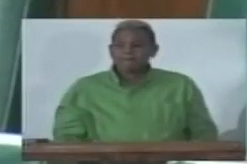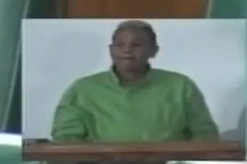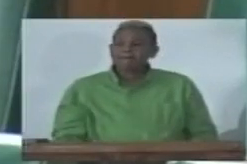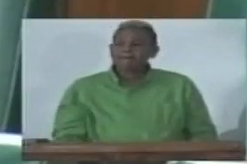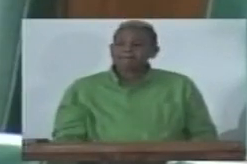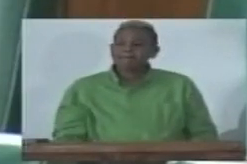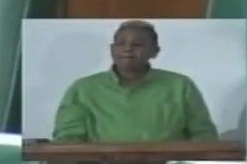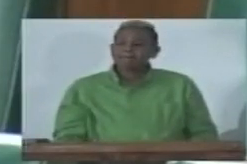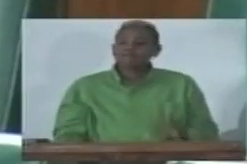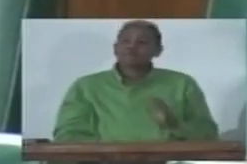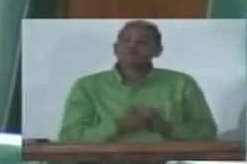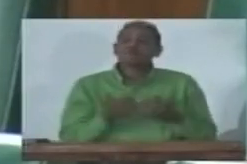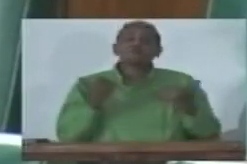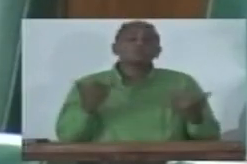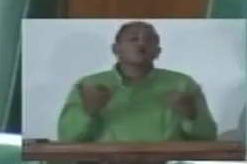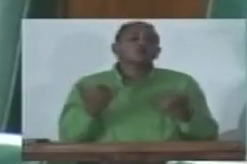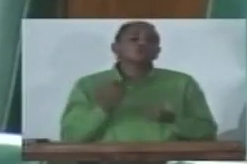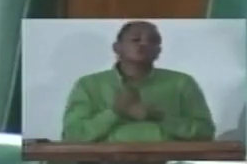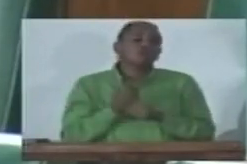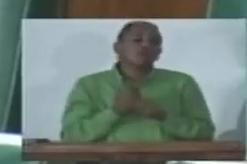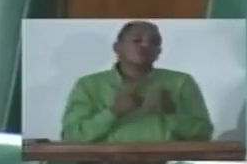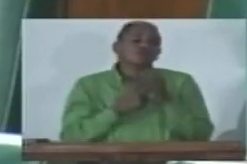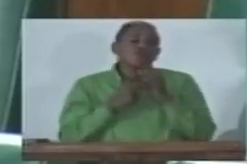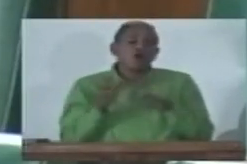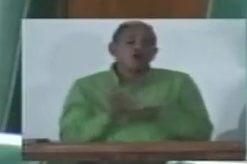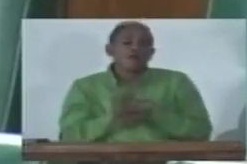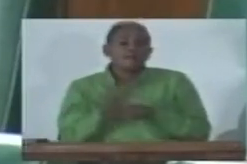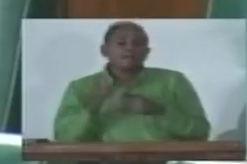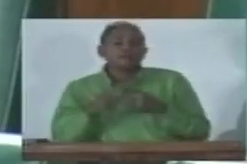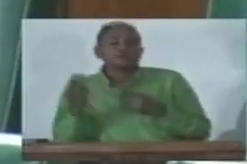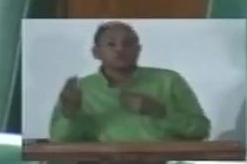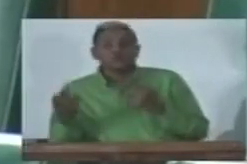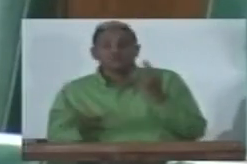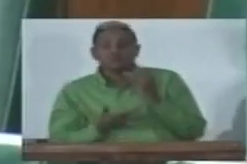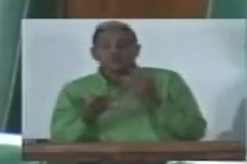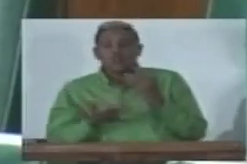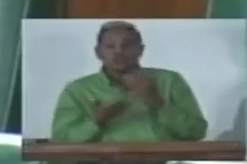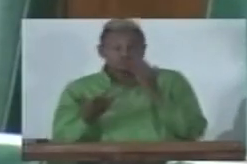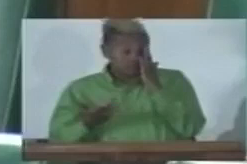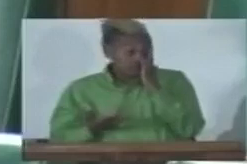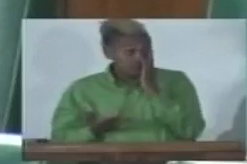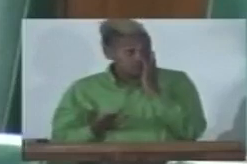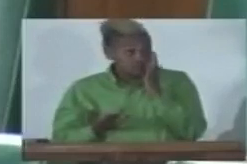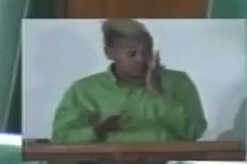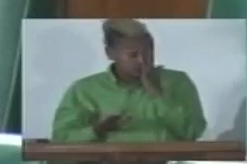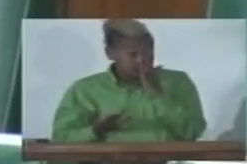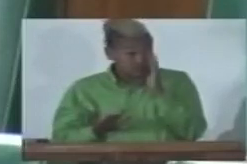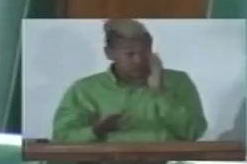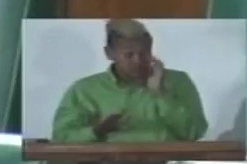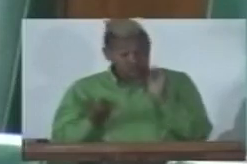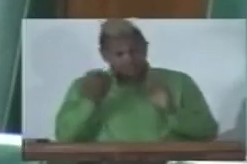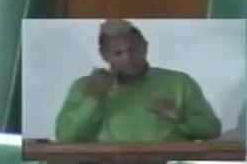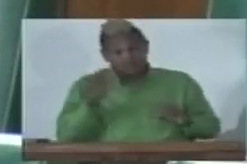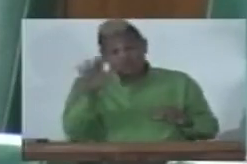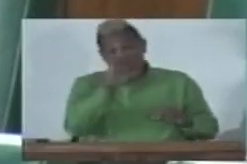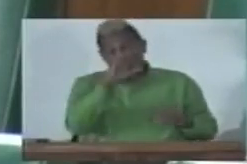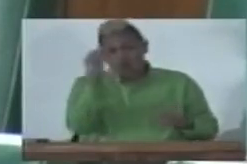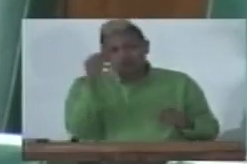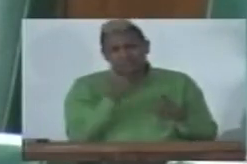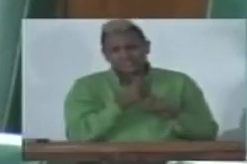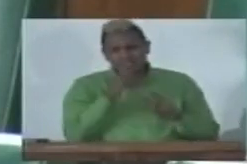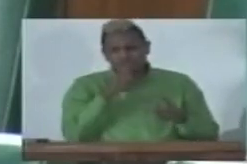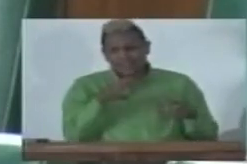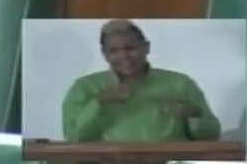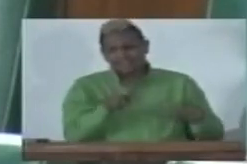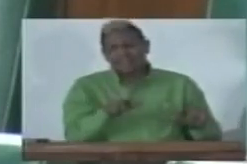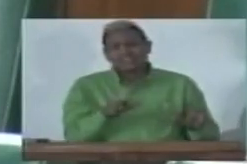modern jobs require computers and the use of technology. Now, if your company was to